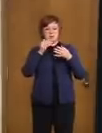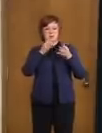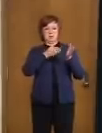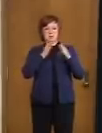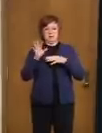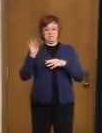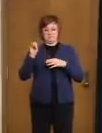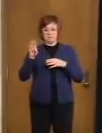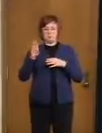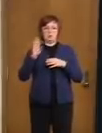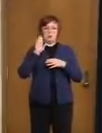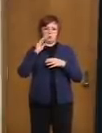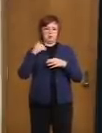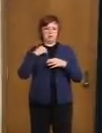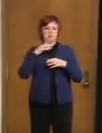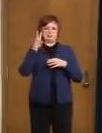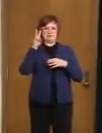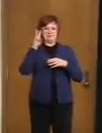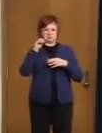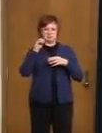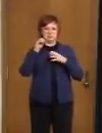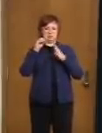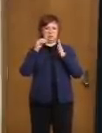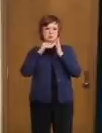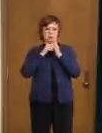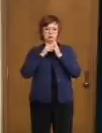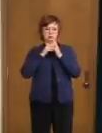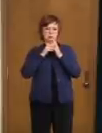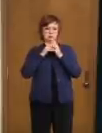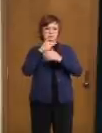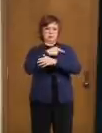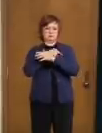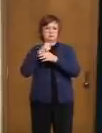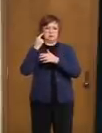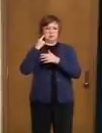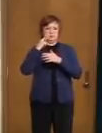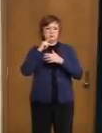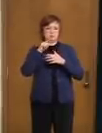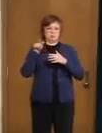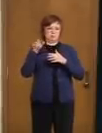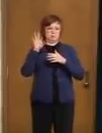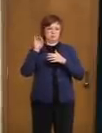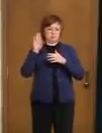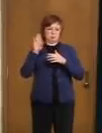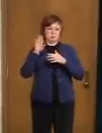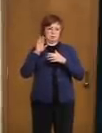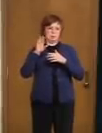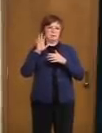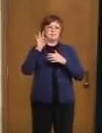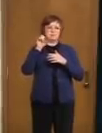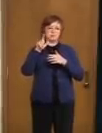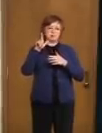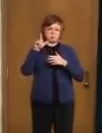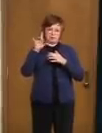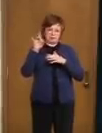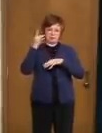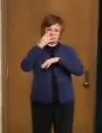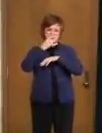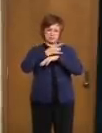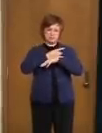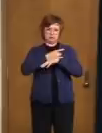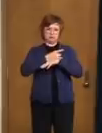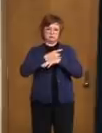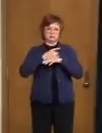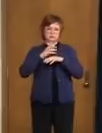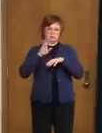of vaccine in February. Stands to reason with 28 days in February, we need to be a little bit above 2,000 per